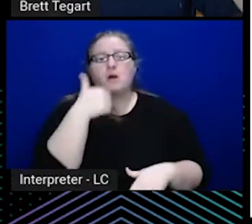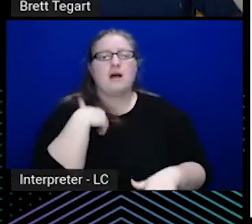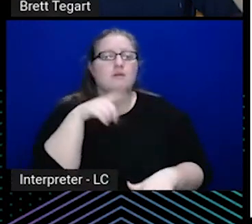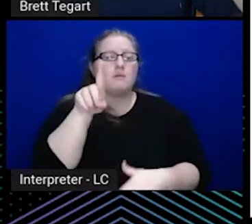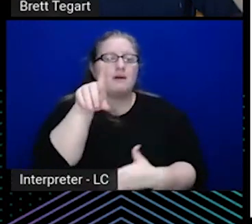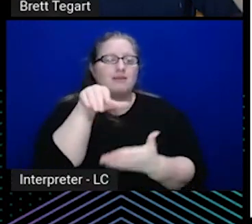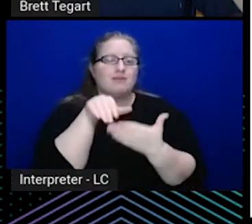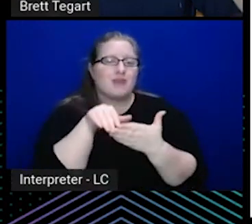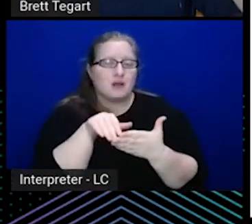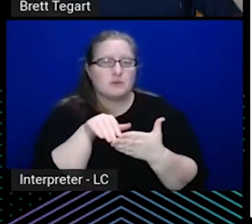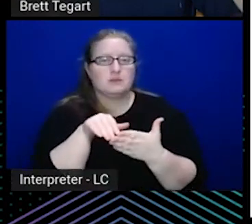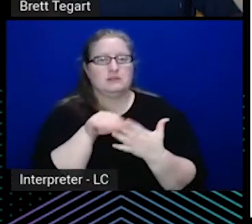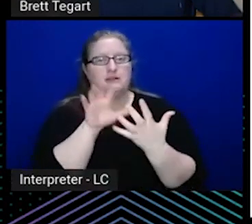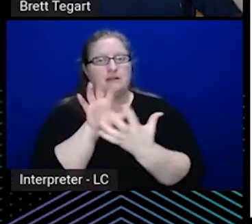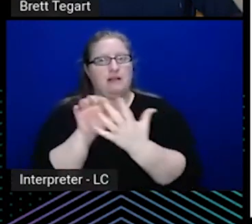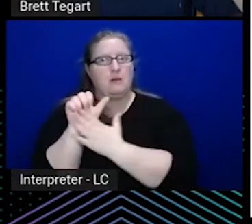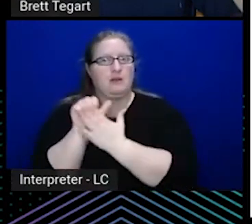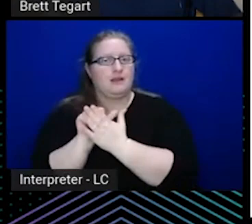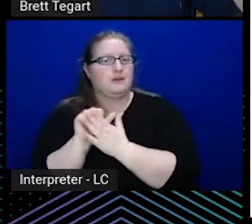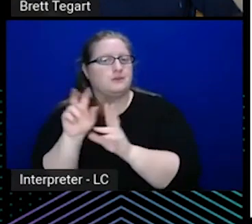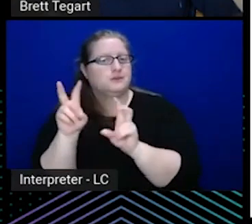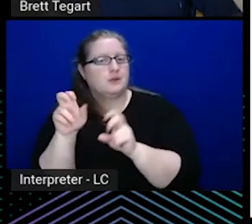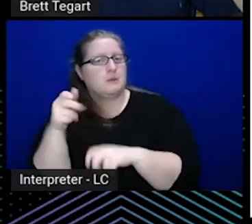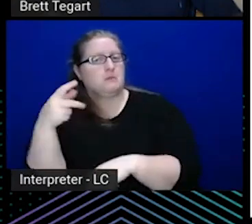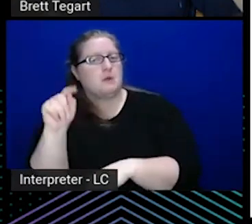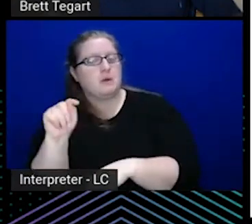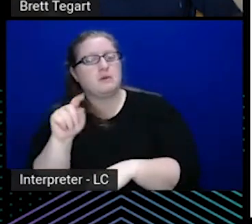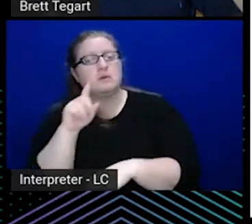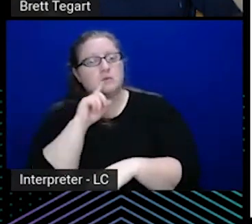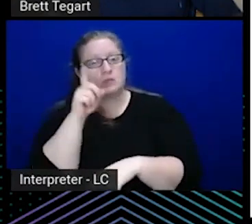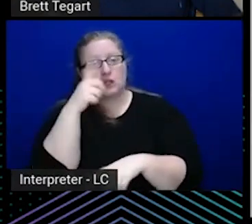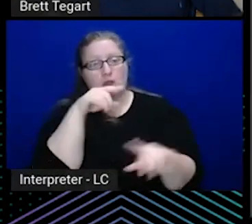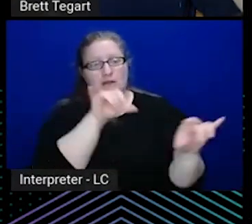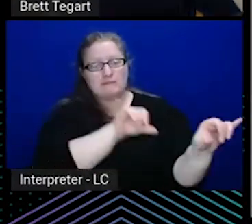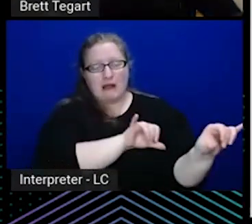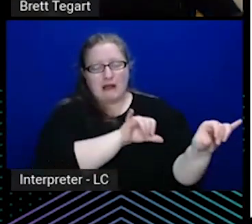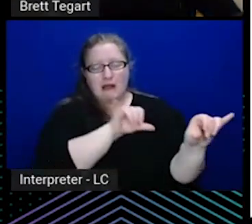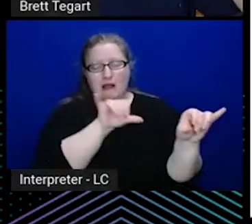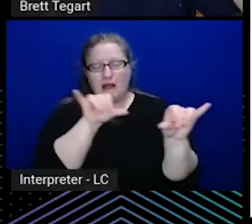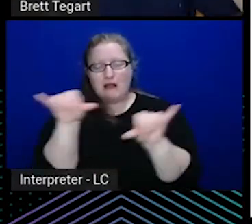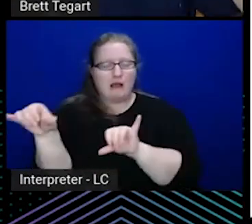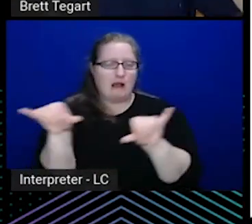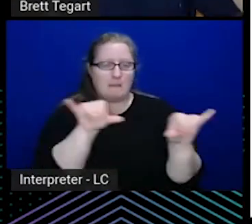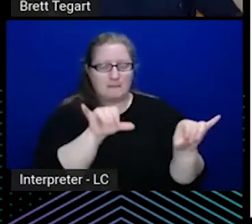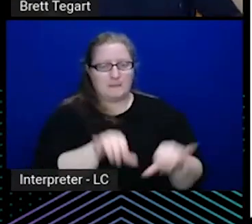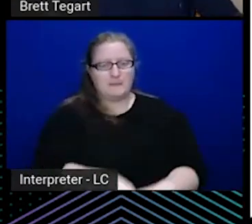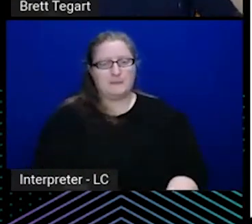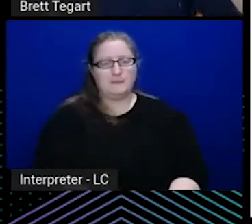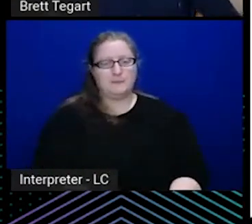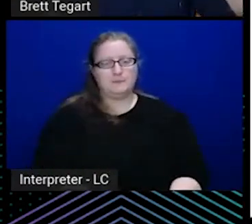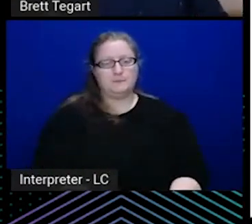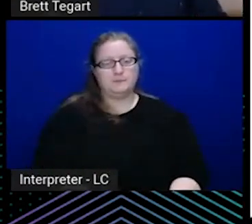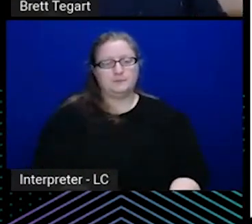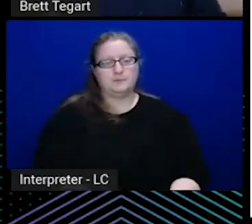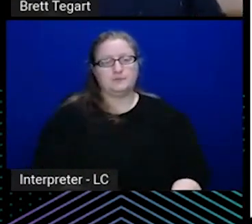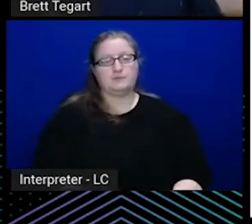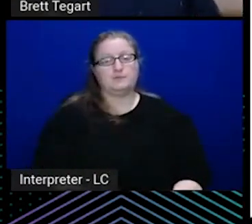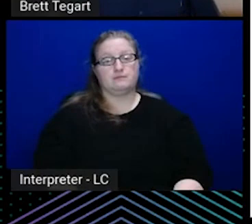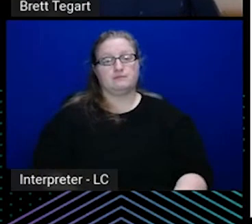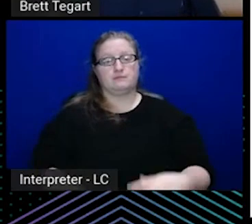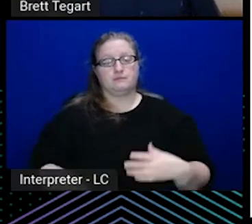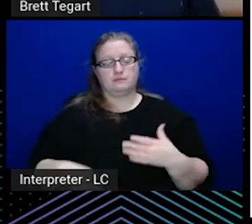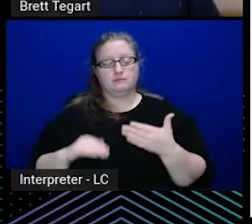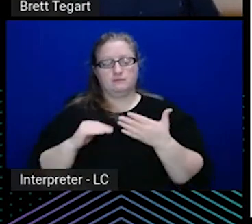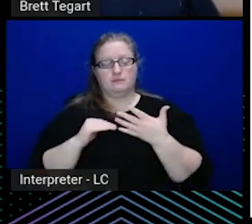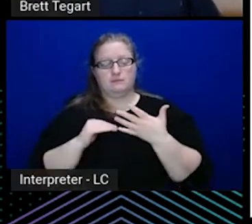apartments, they all look the same. That layer is identical all over. Next slide, please. Now, on top of it, and again, moving on